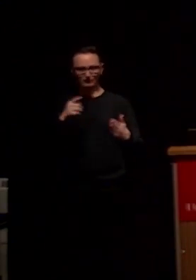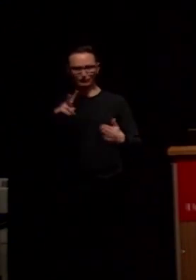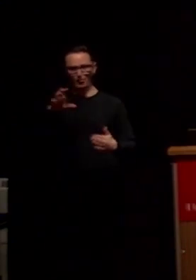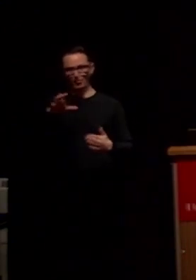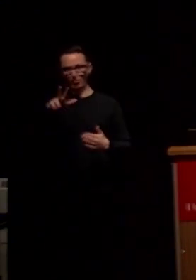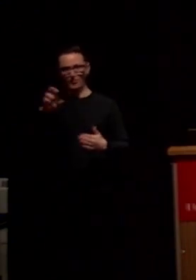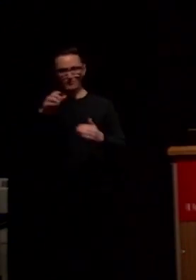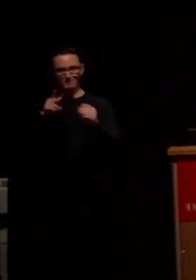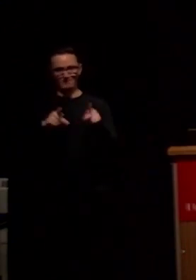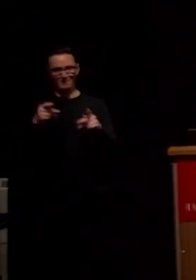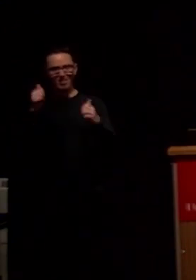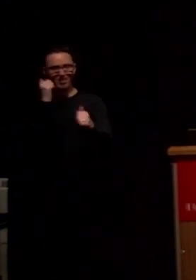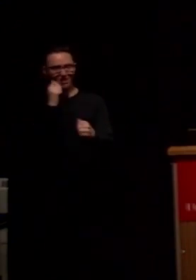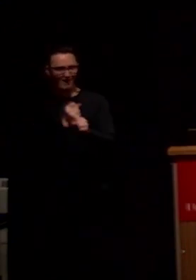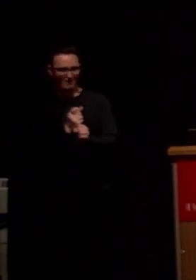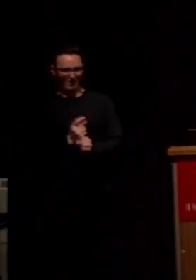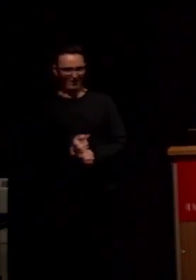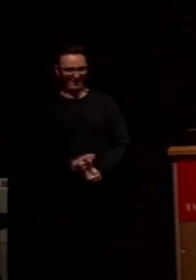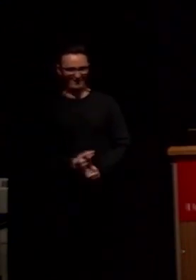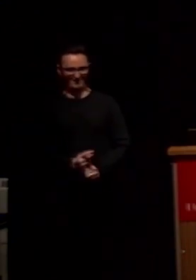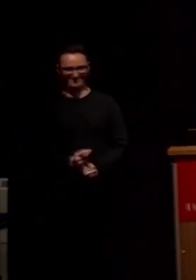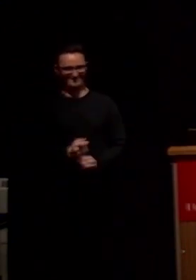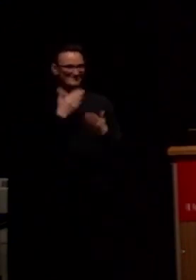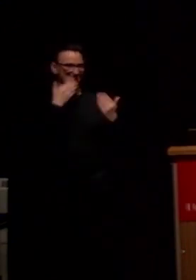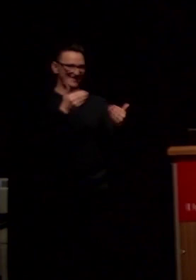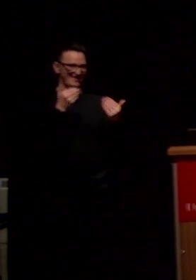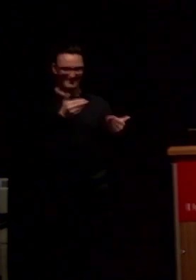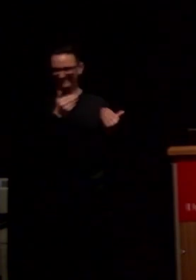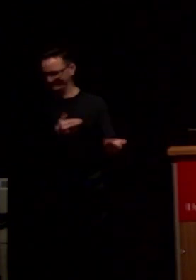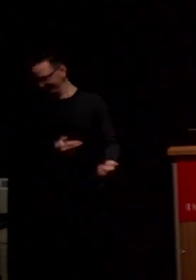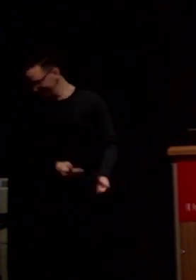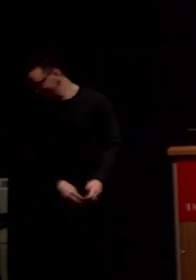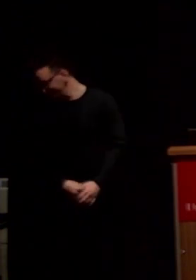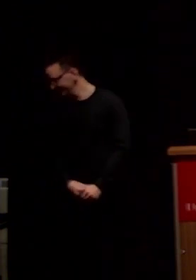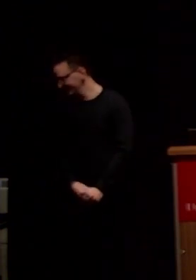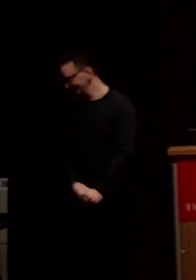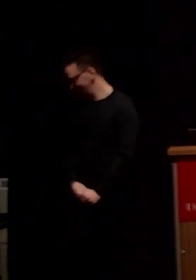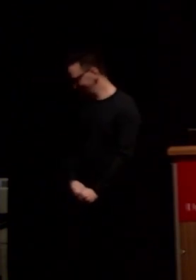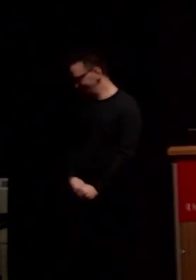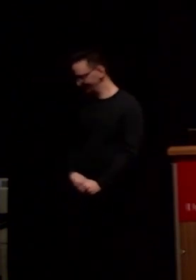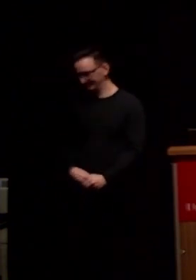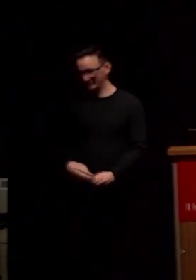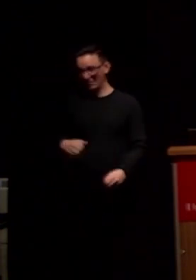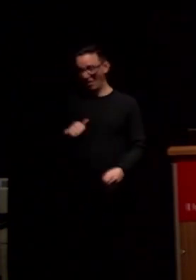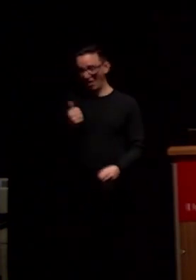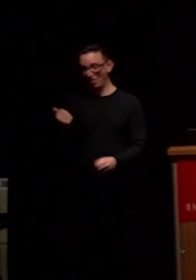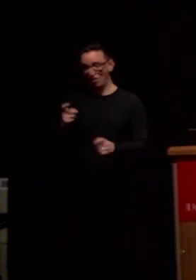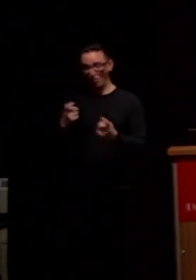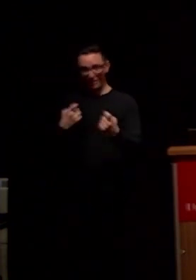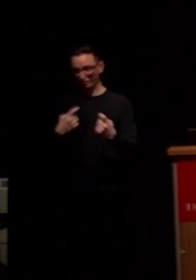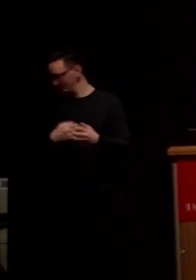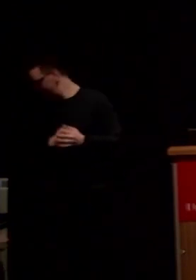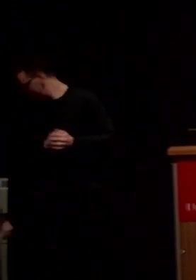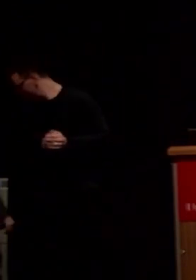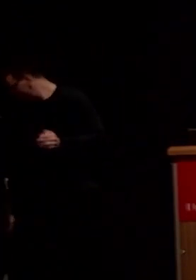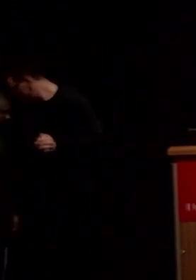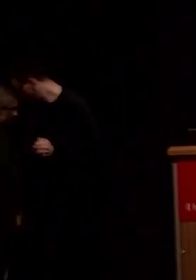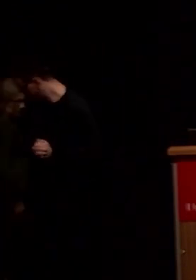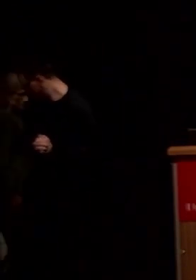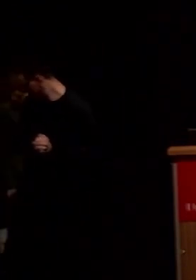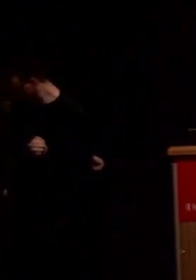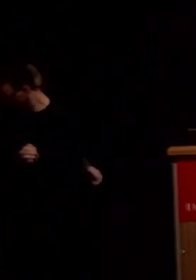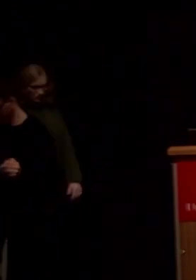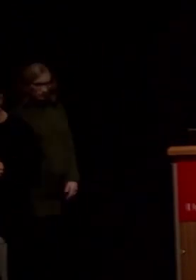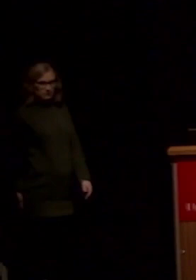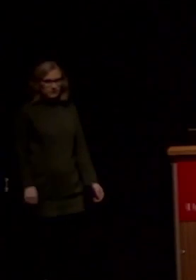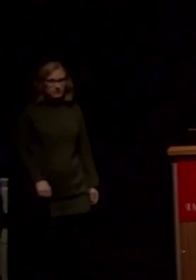intersectionality. Great, thank you very much. We have another question that came in advance as people were registering for the event. Why